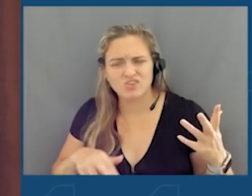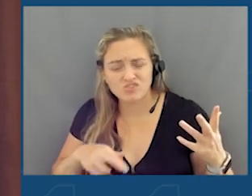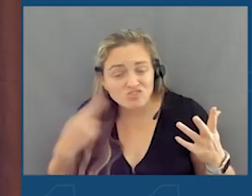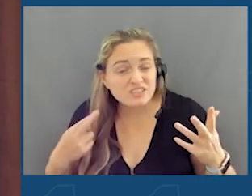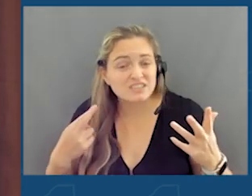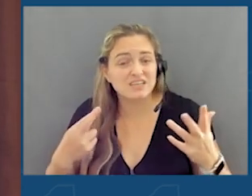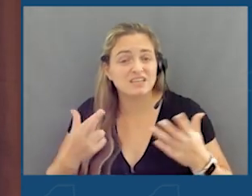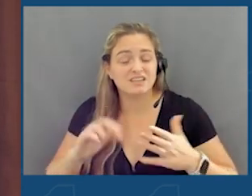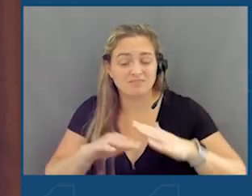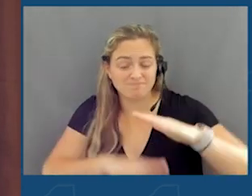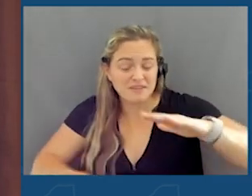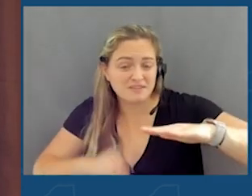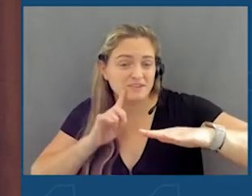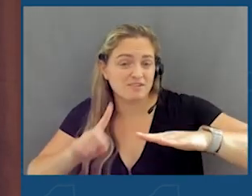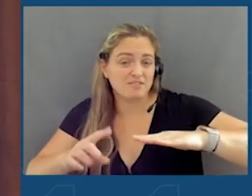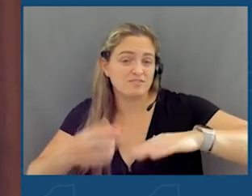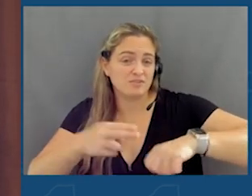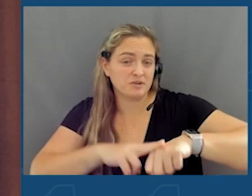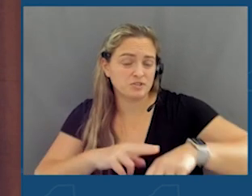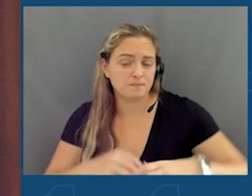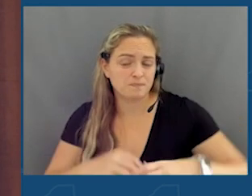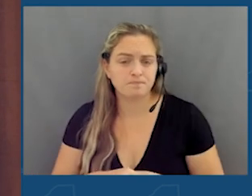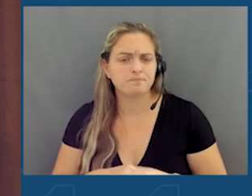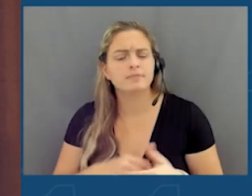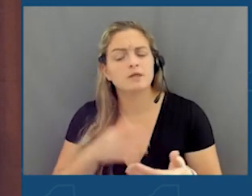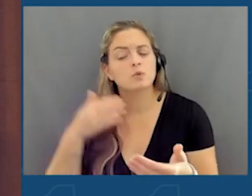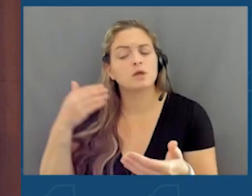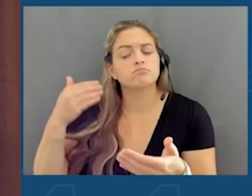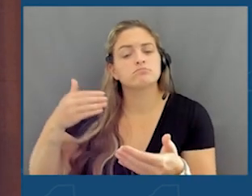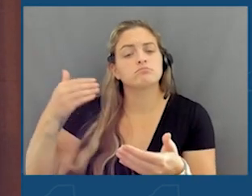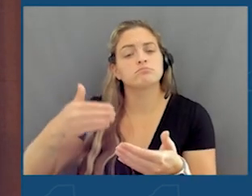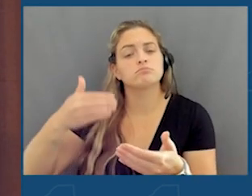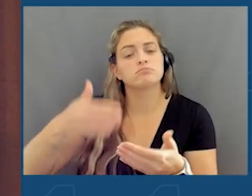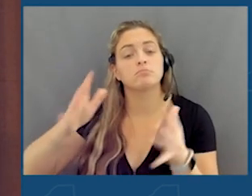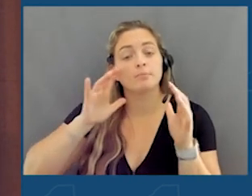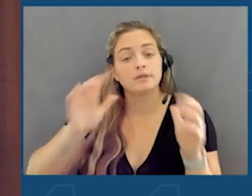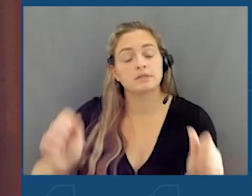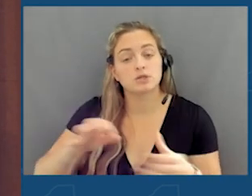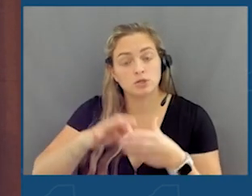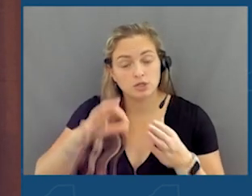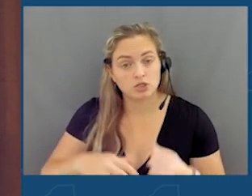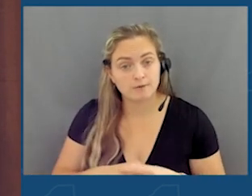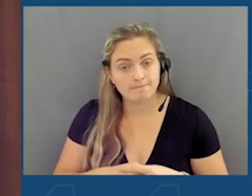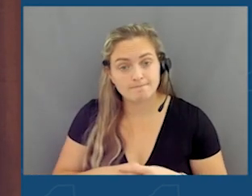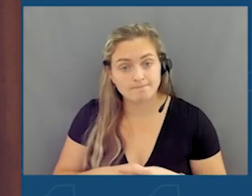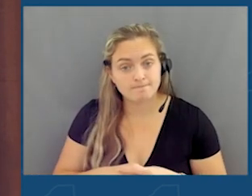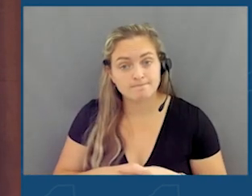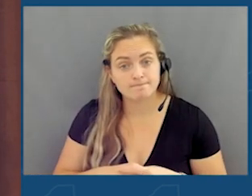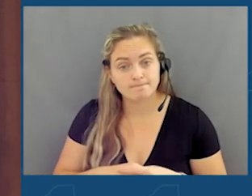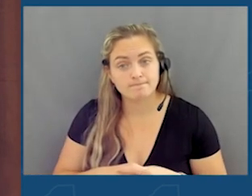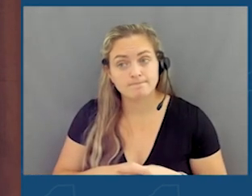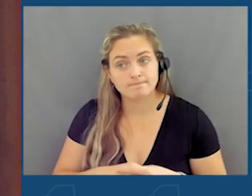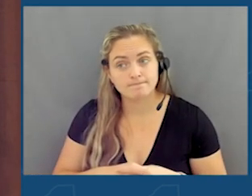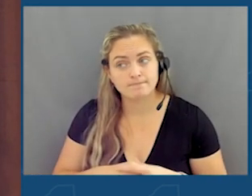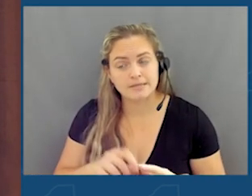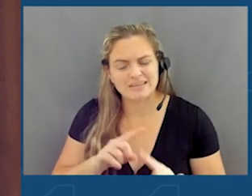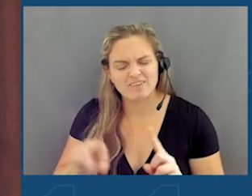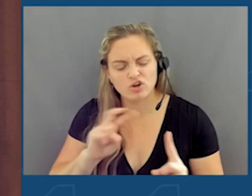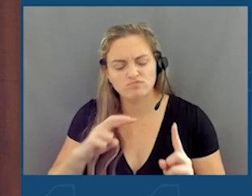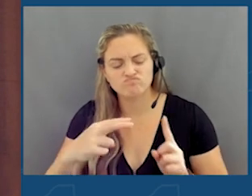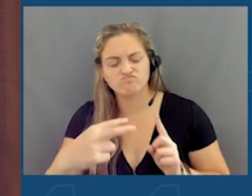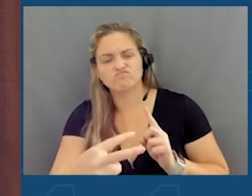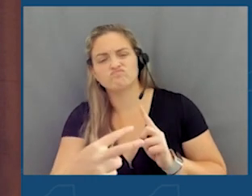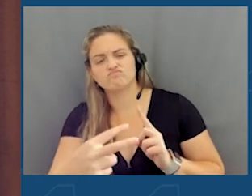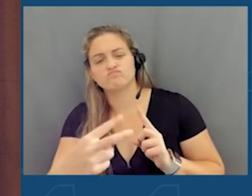foundation of our nation. So as we approach the next presidential election, with a very different eye toward what